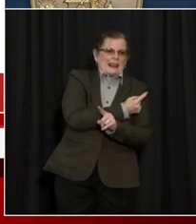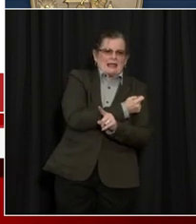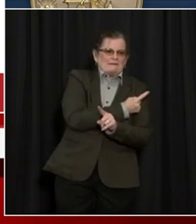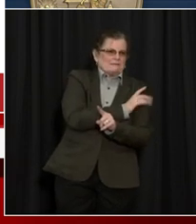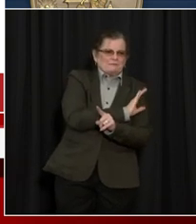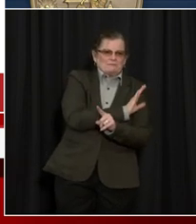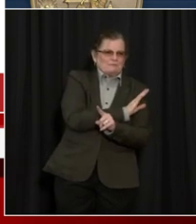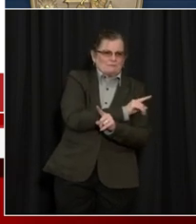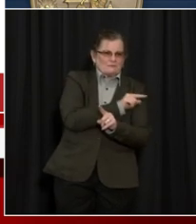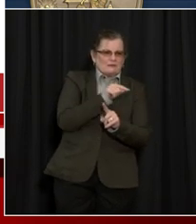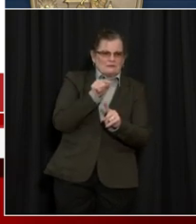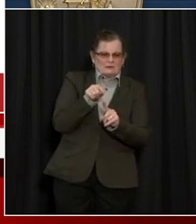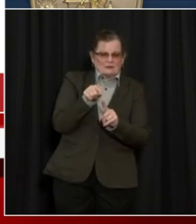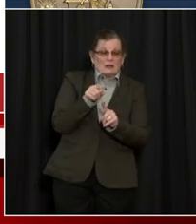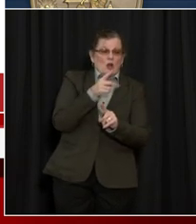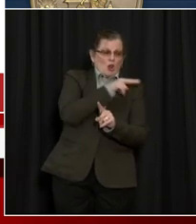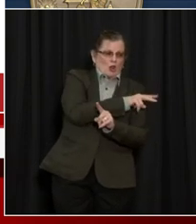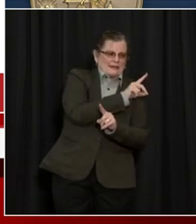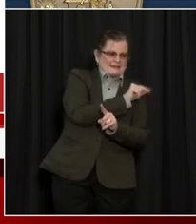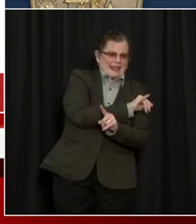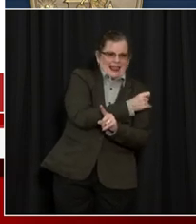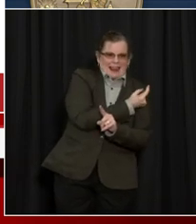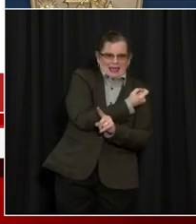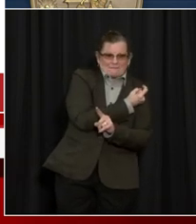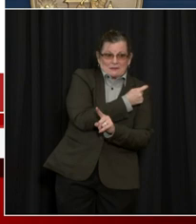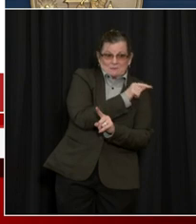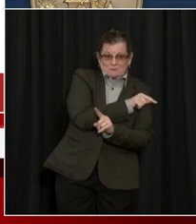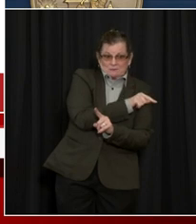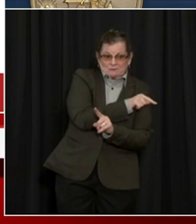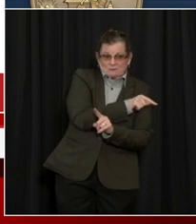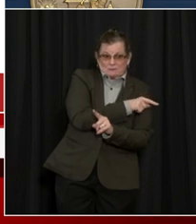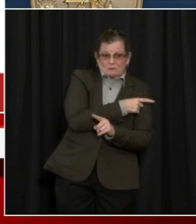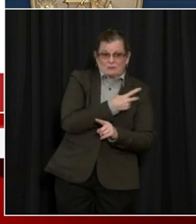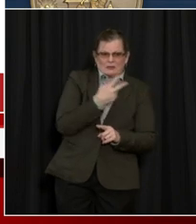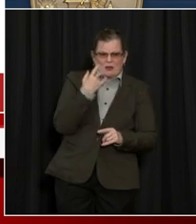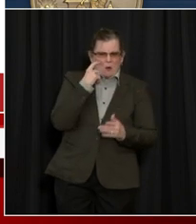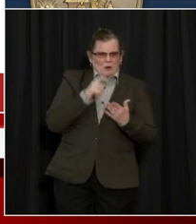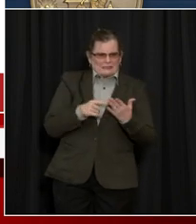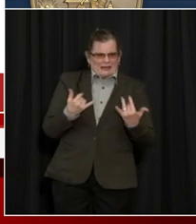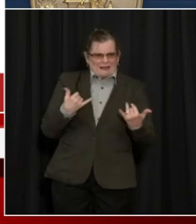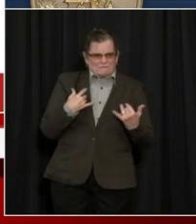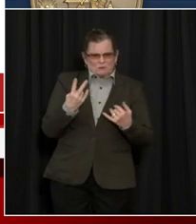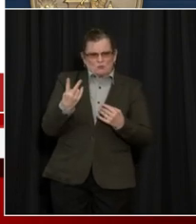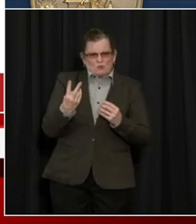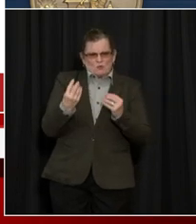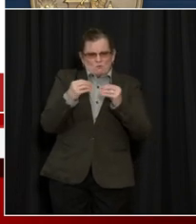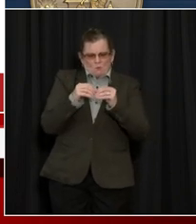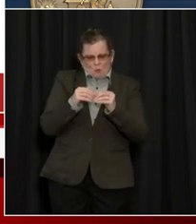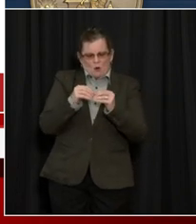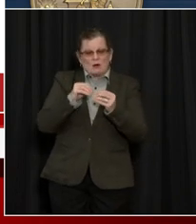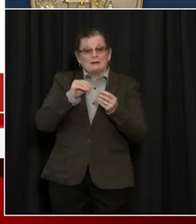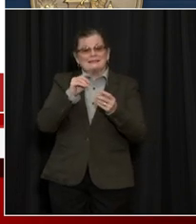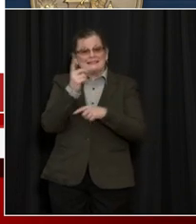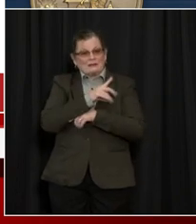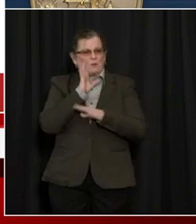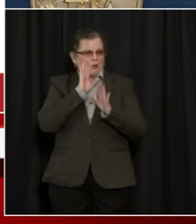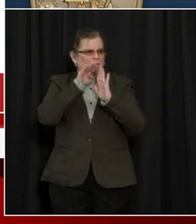have established 2 more days of decline, which puts us at day 13.